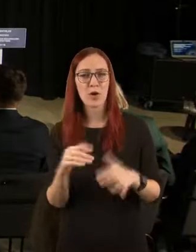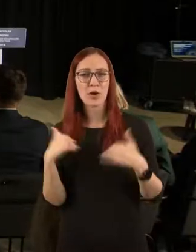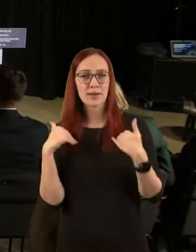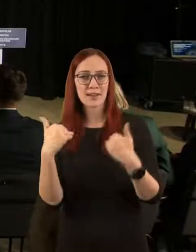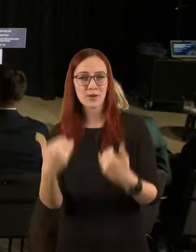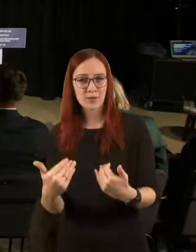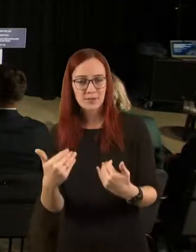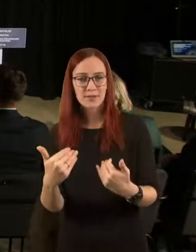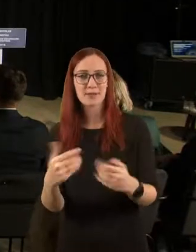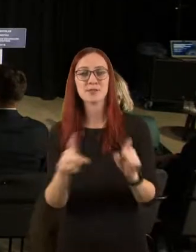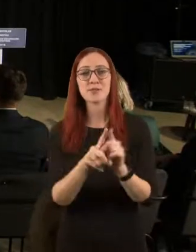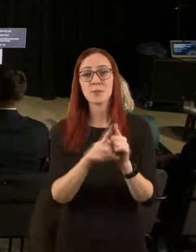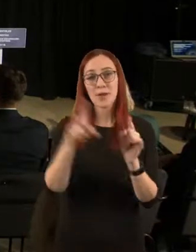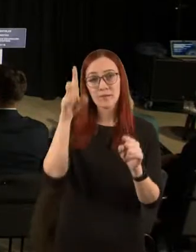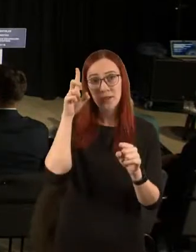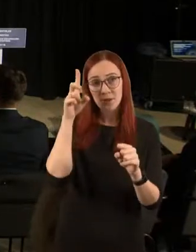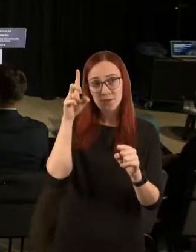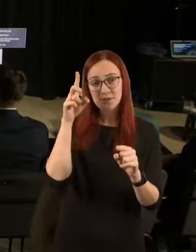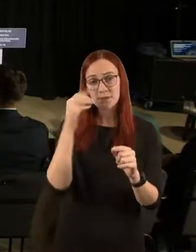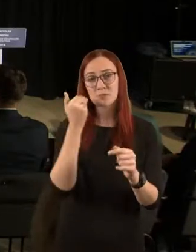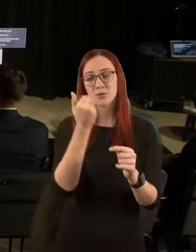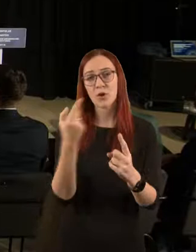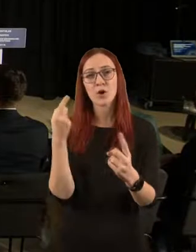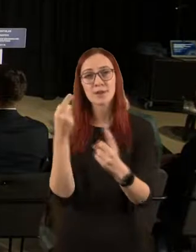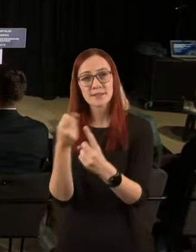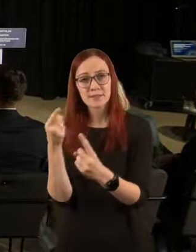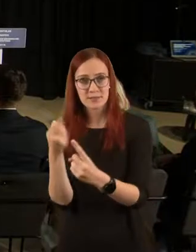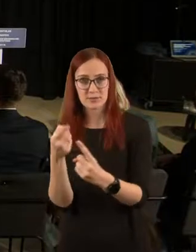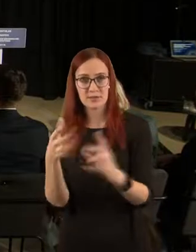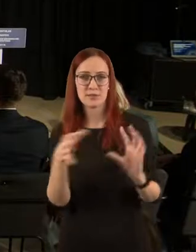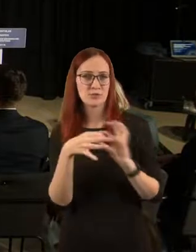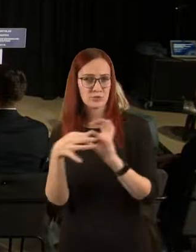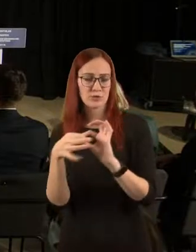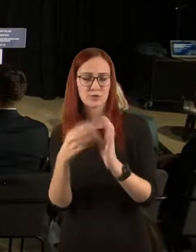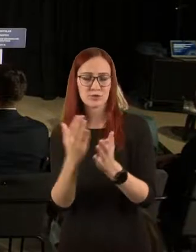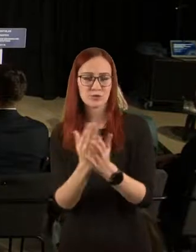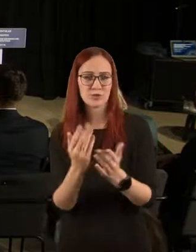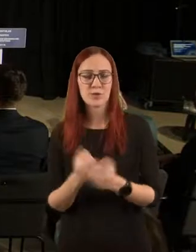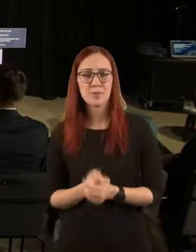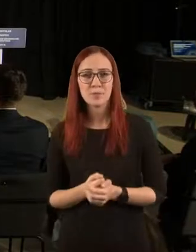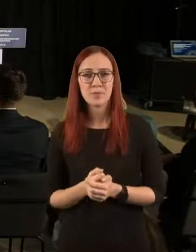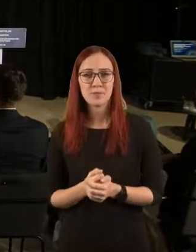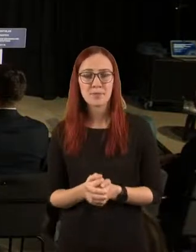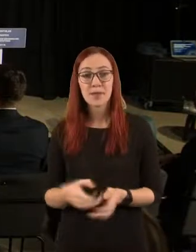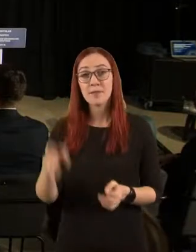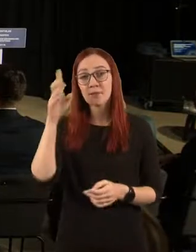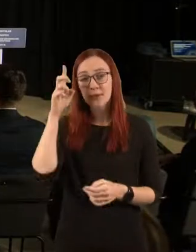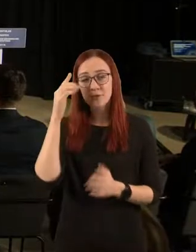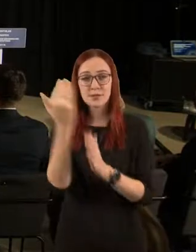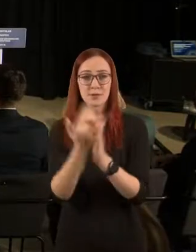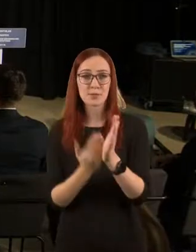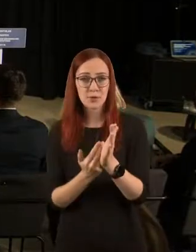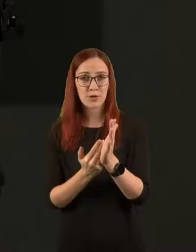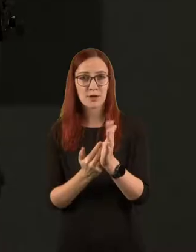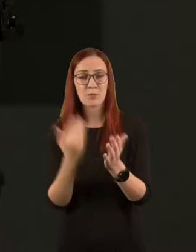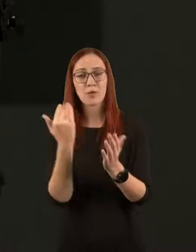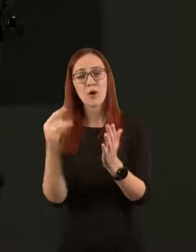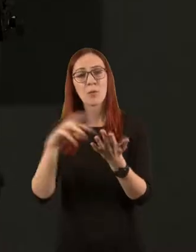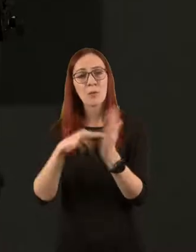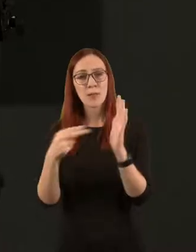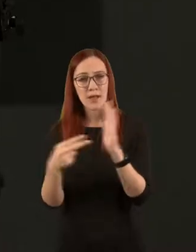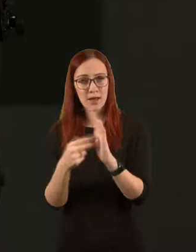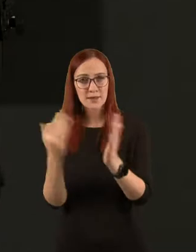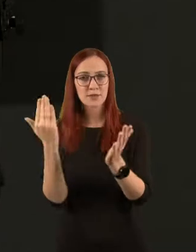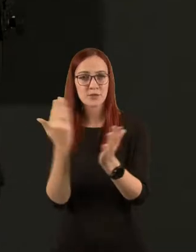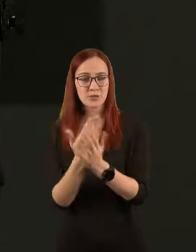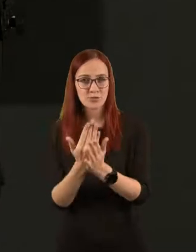government program, and we can also speak about the synergy of those recommendations and the implementation of